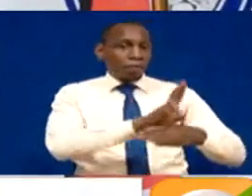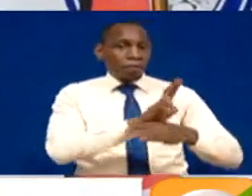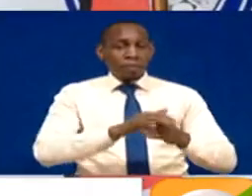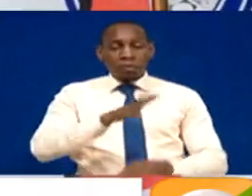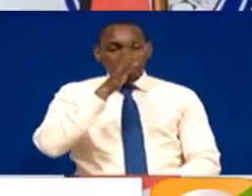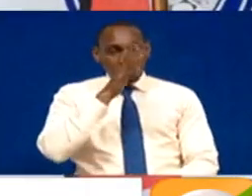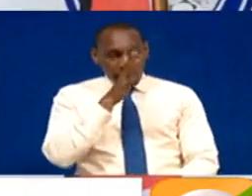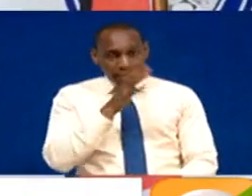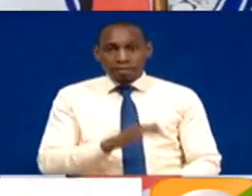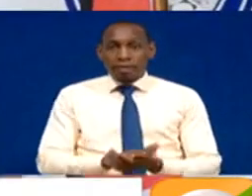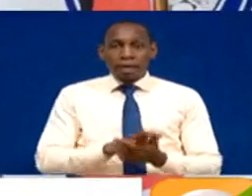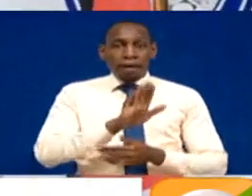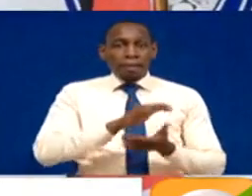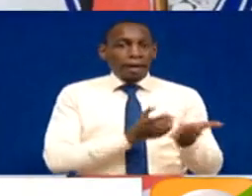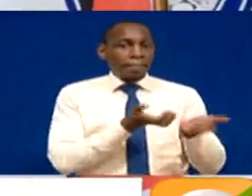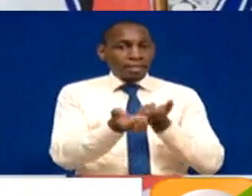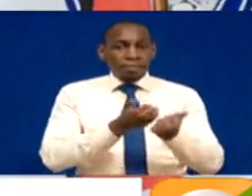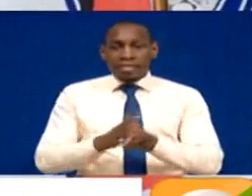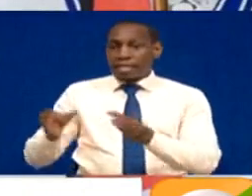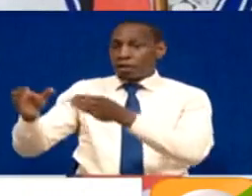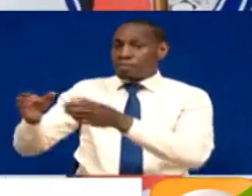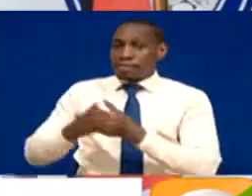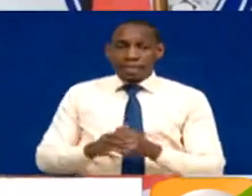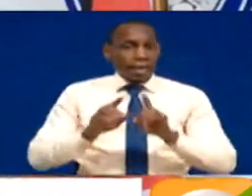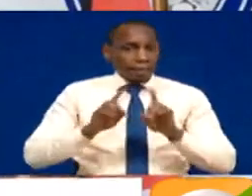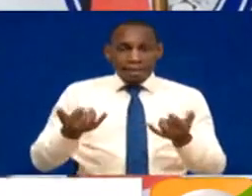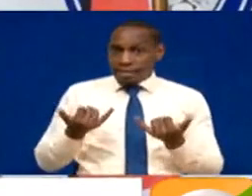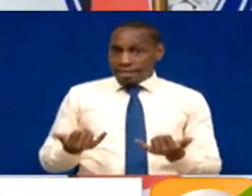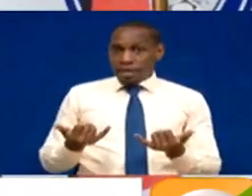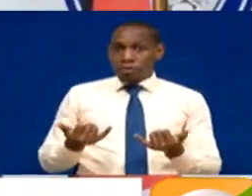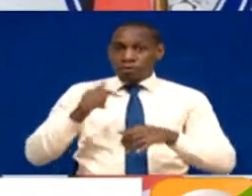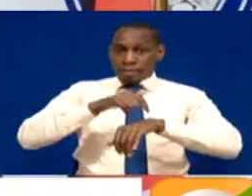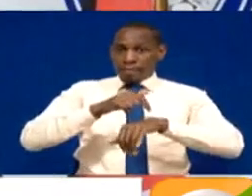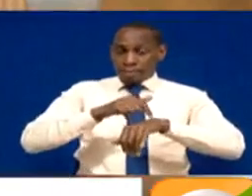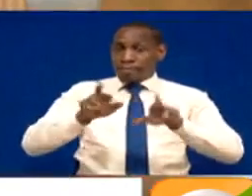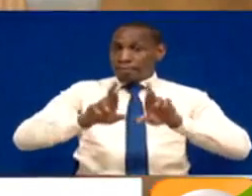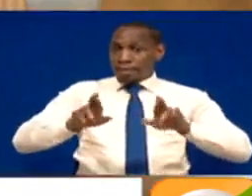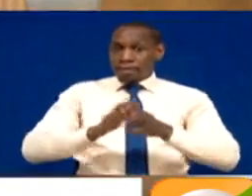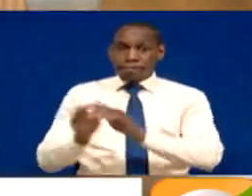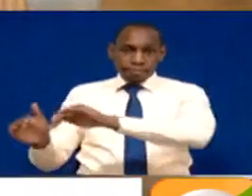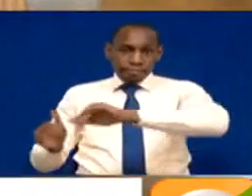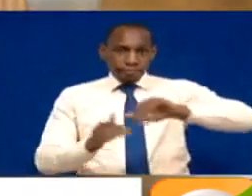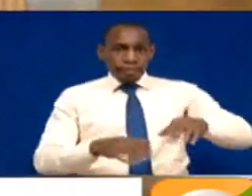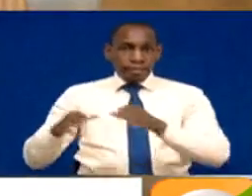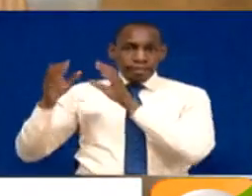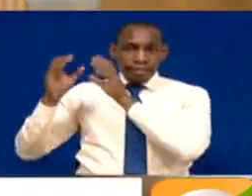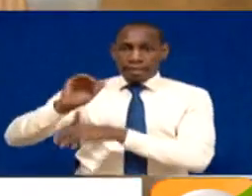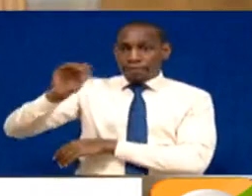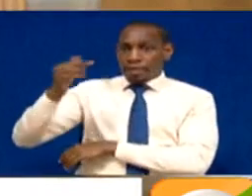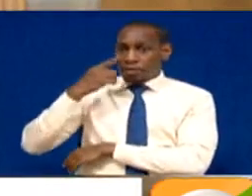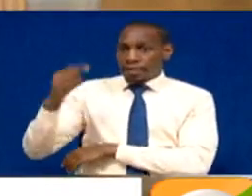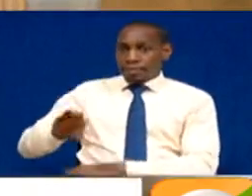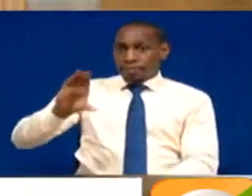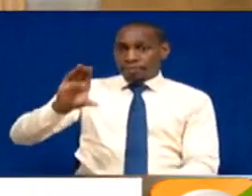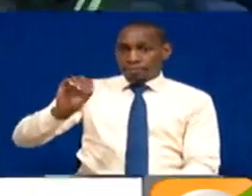Mumetumia uongo, mumefanya biashara na jamii, lakini sasa wakati umefika. Elsewhere in Kilifi County,